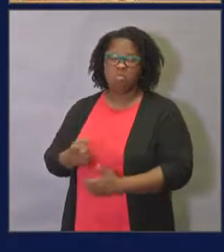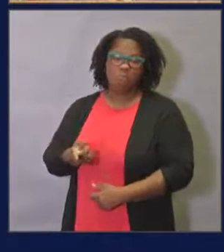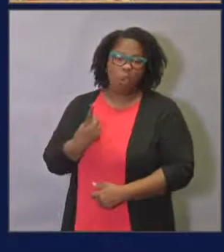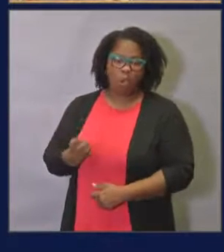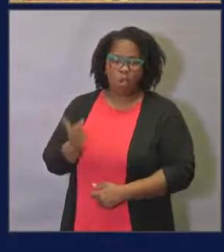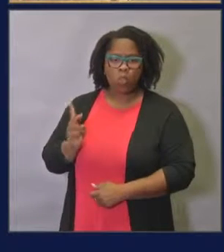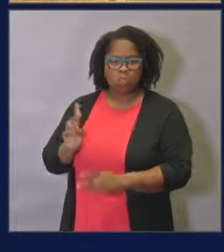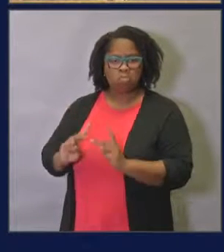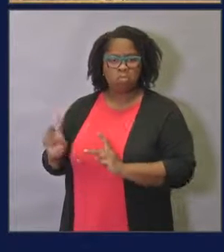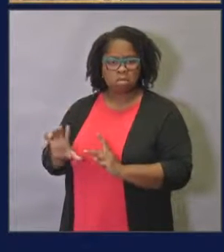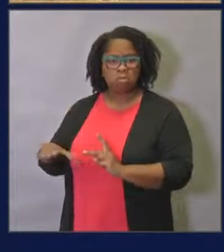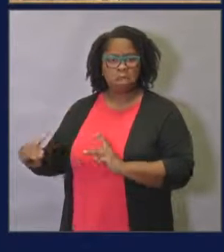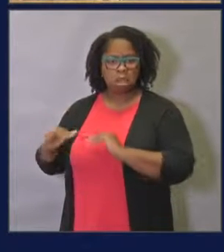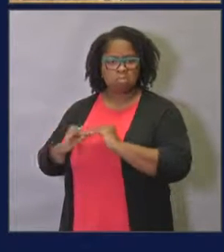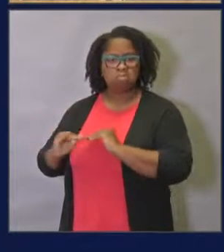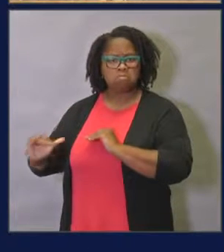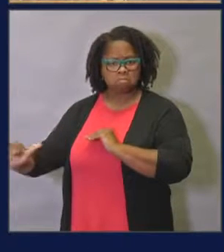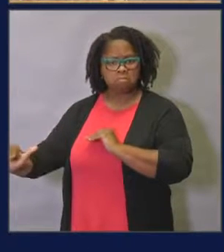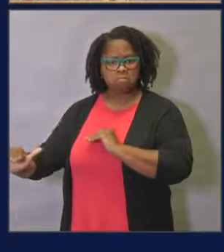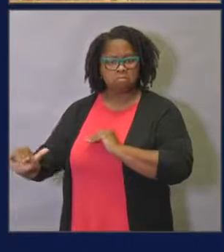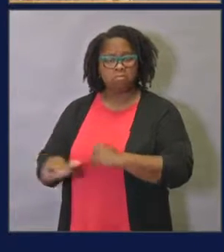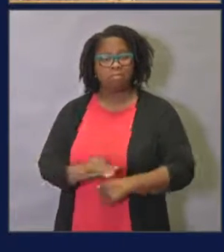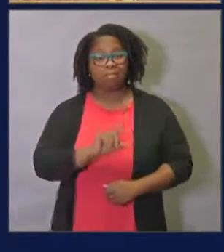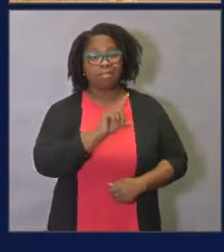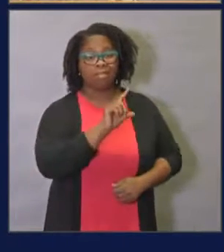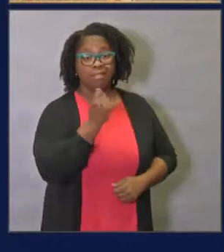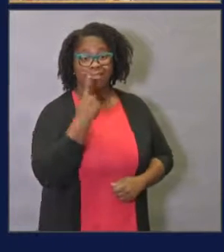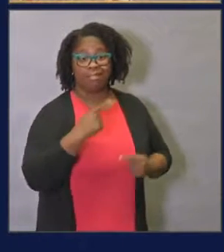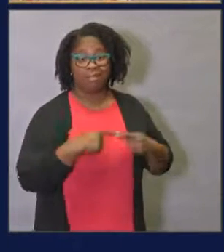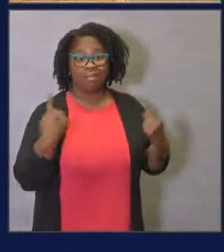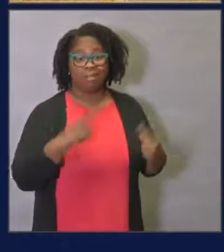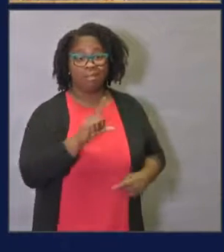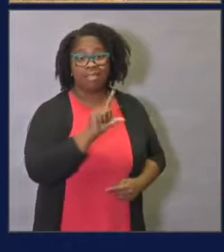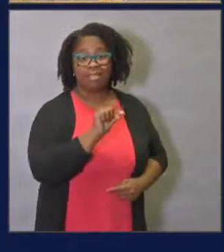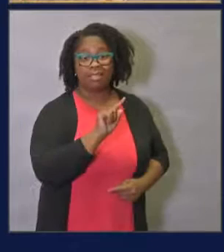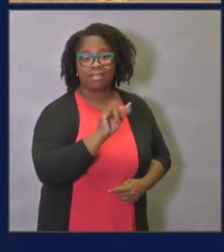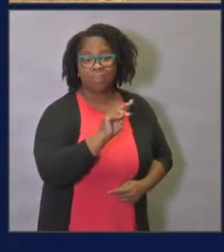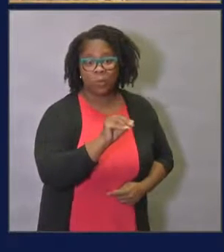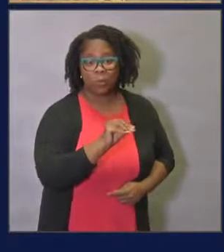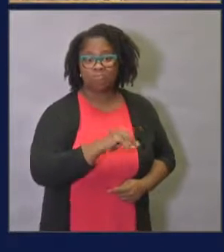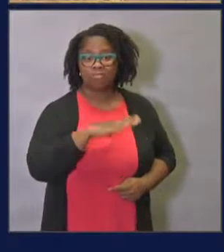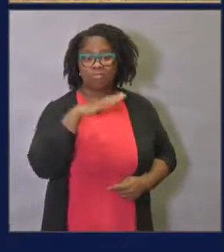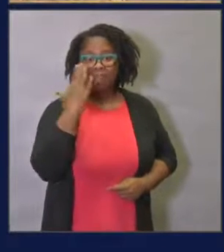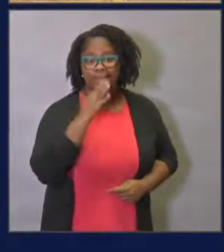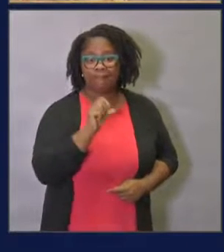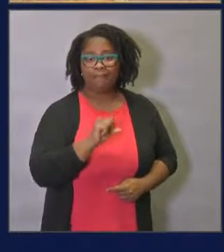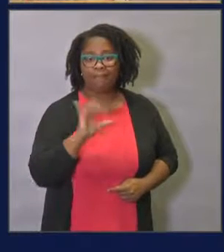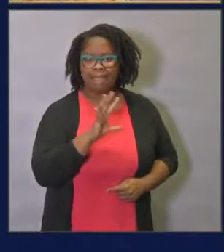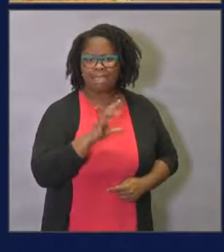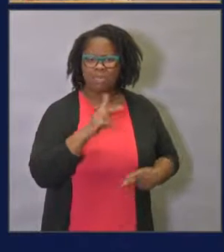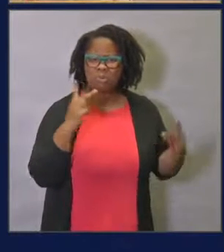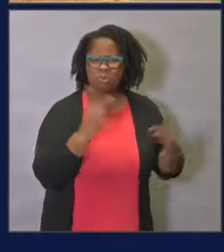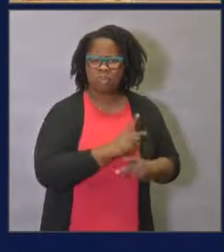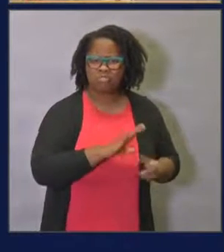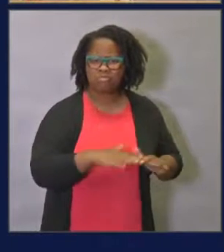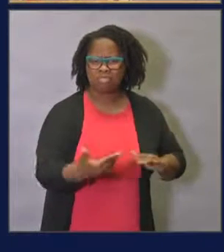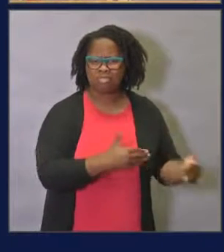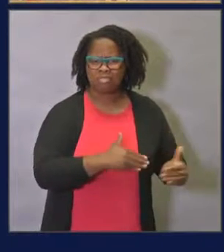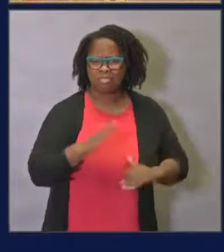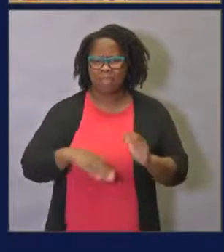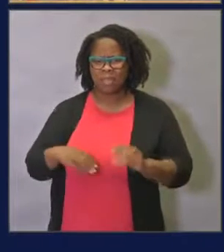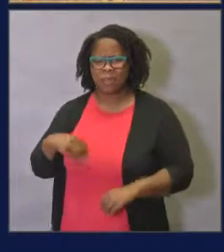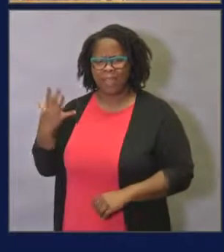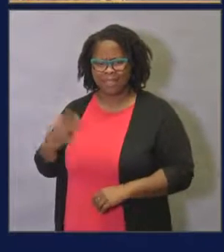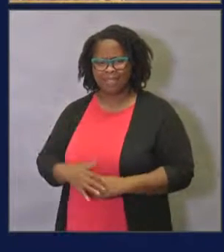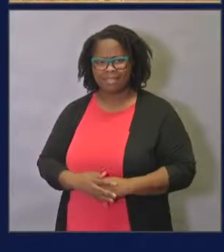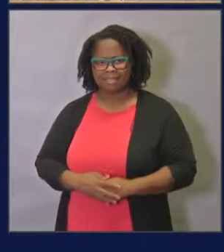Black, and Asian residents are experiencing increases in mortality. Over the past 4 weeks, the death rate amongst Latinx,